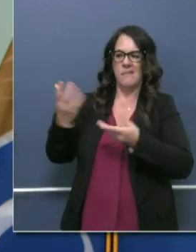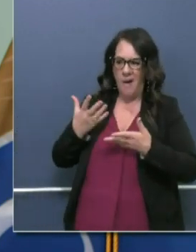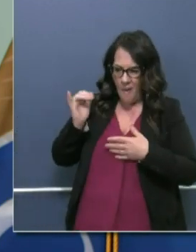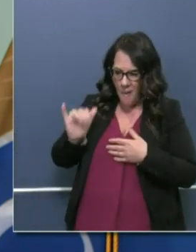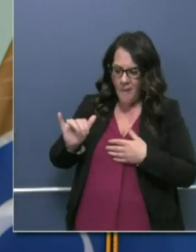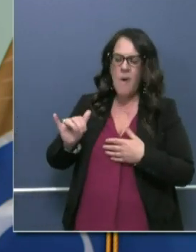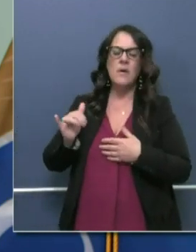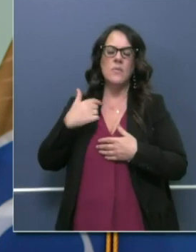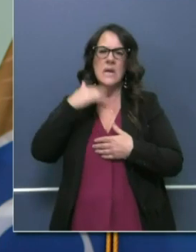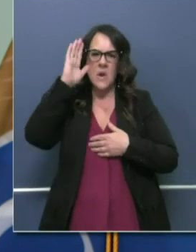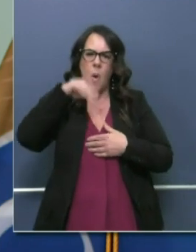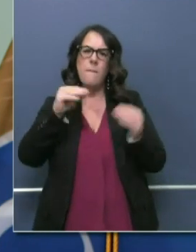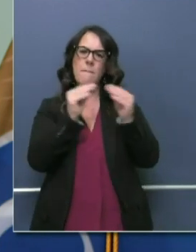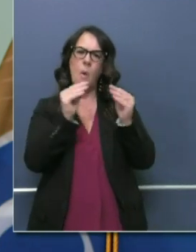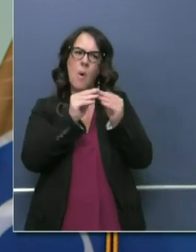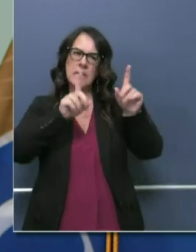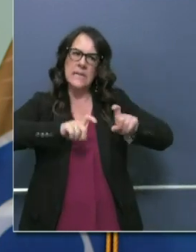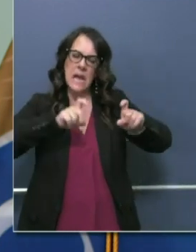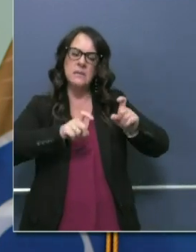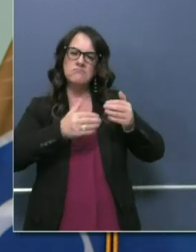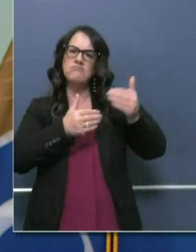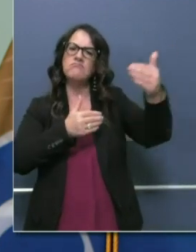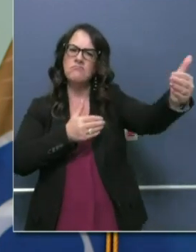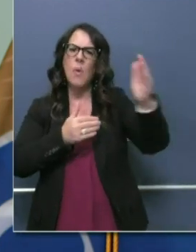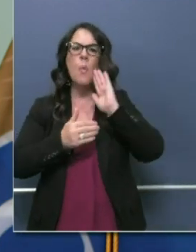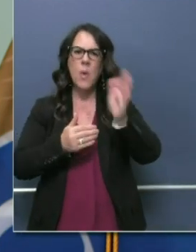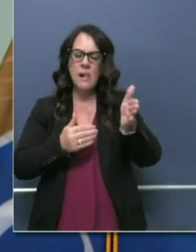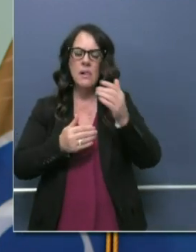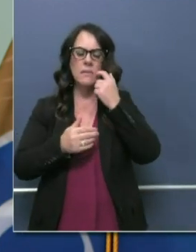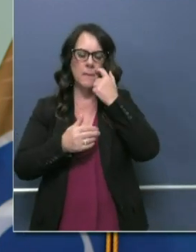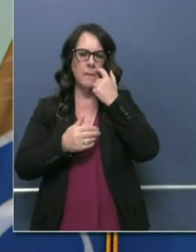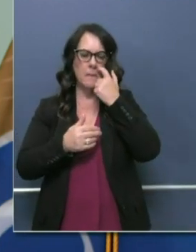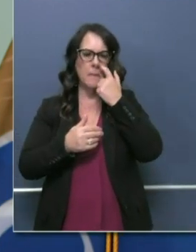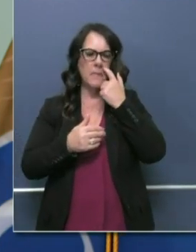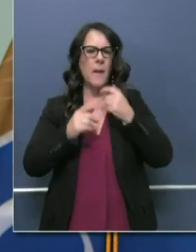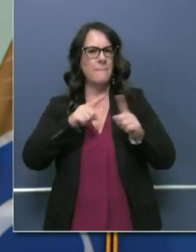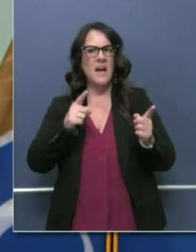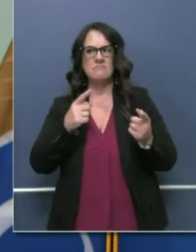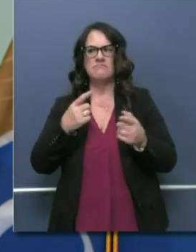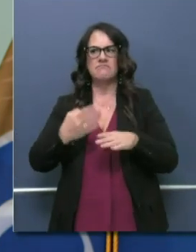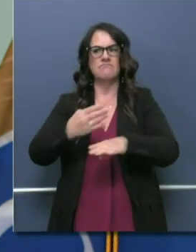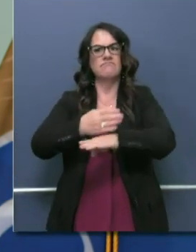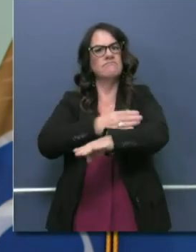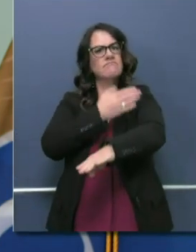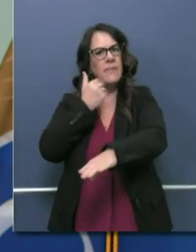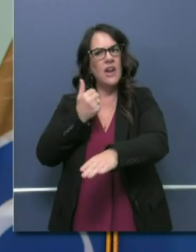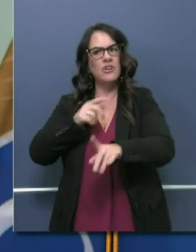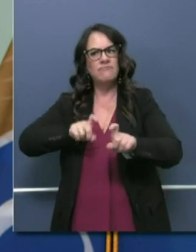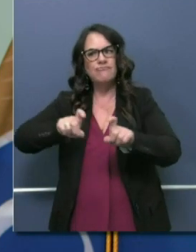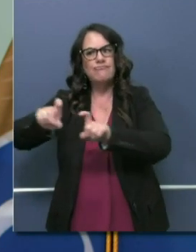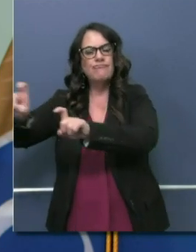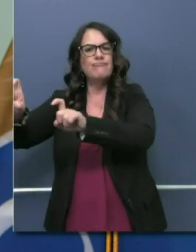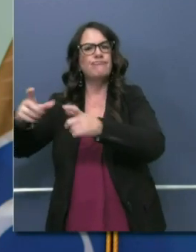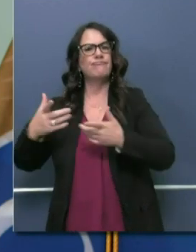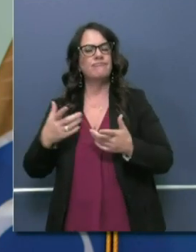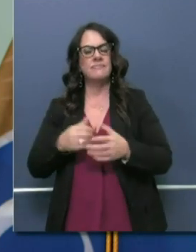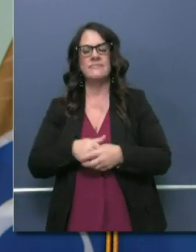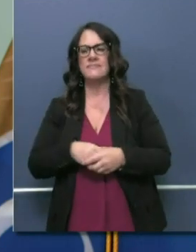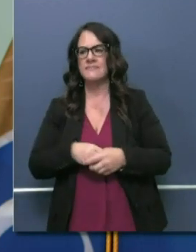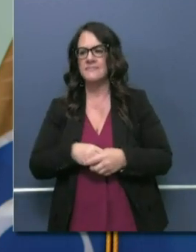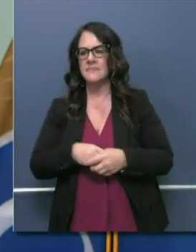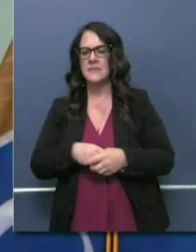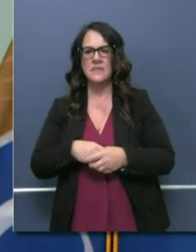still substantially more tests being done, but reporting is getting better, and the testing is